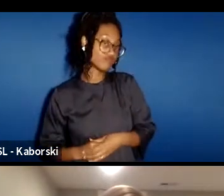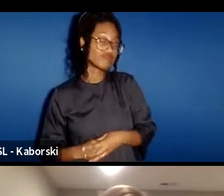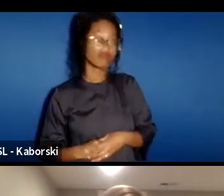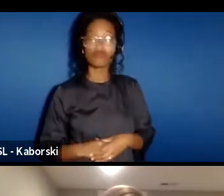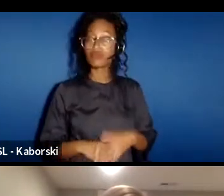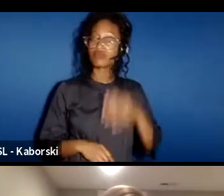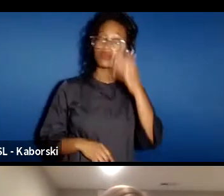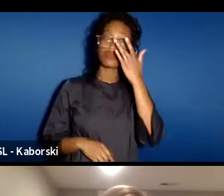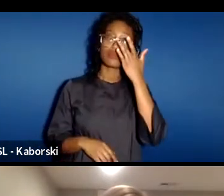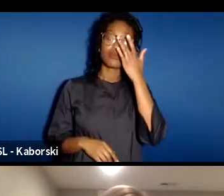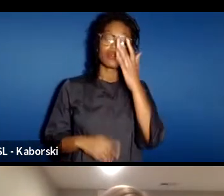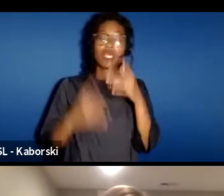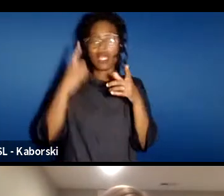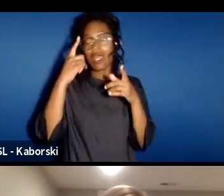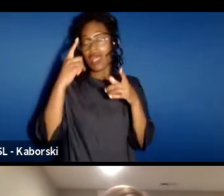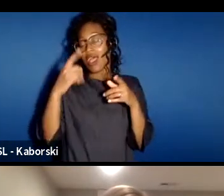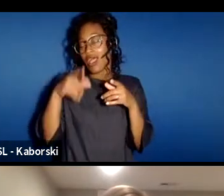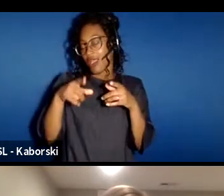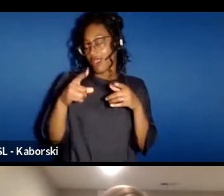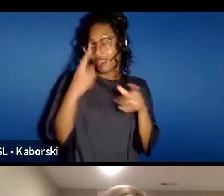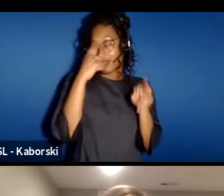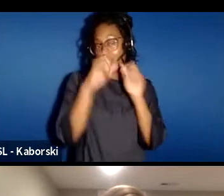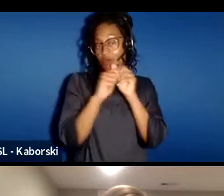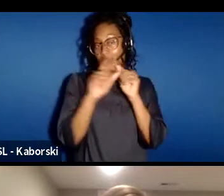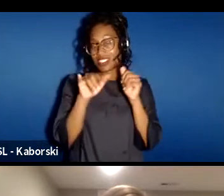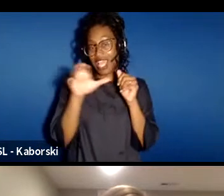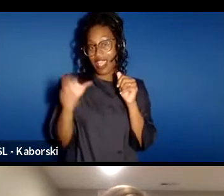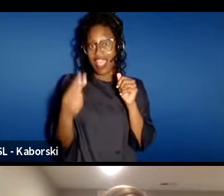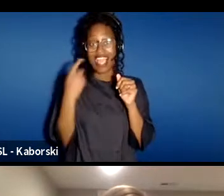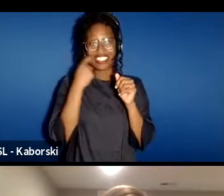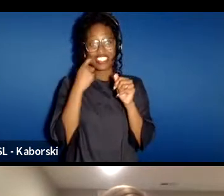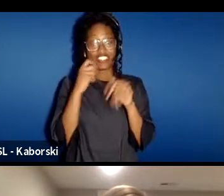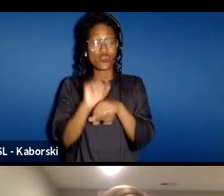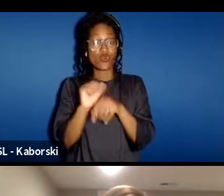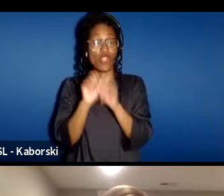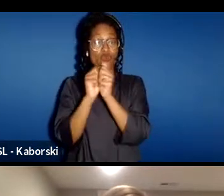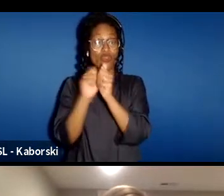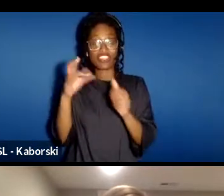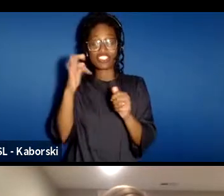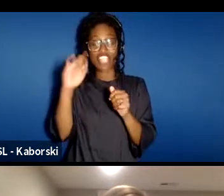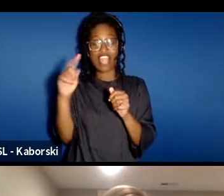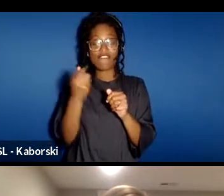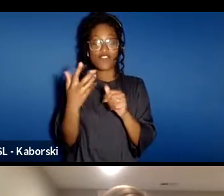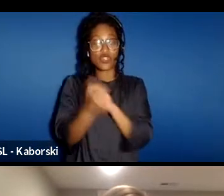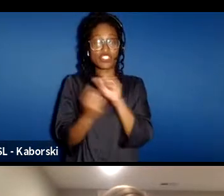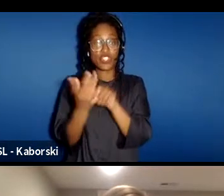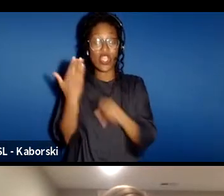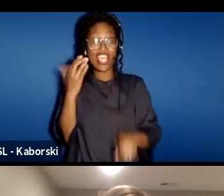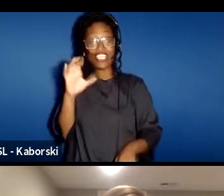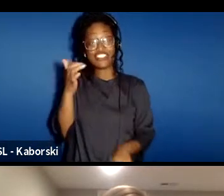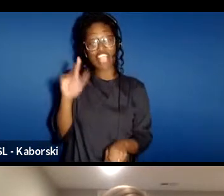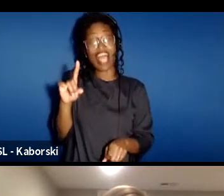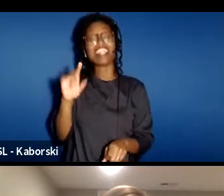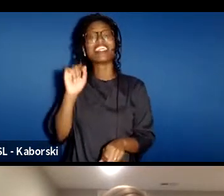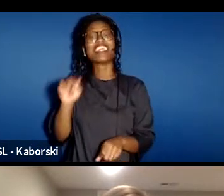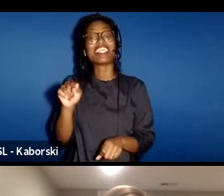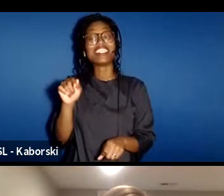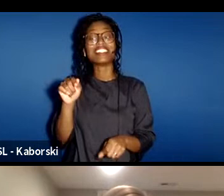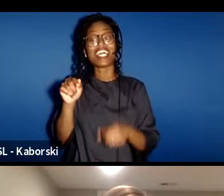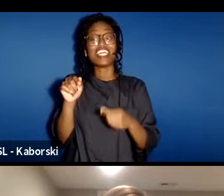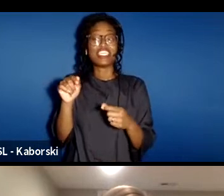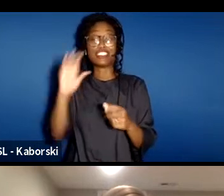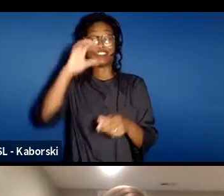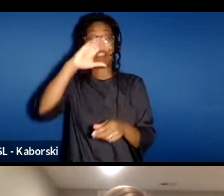Yeah, building on what Zach said, I actually had a chance to work with Chad a couple of years ago. And Chad is actually a product of Stranger and